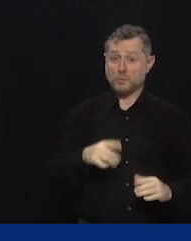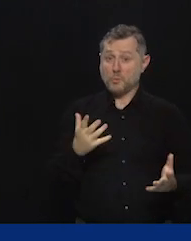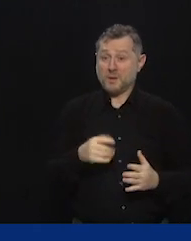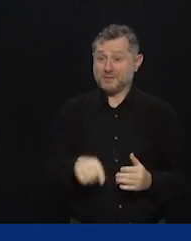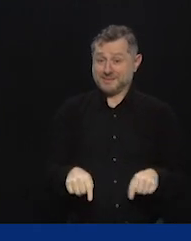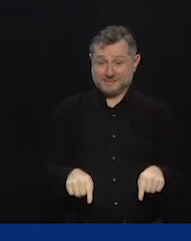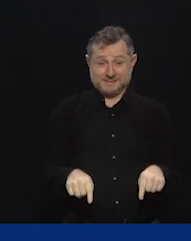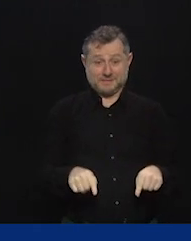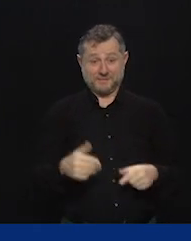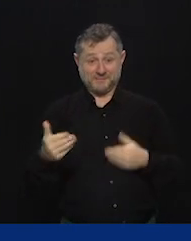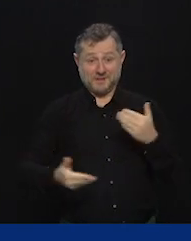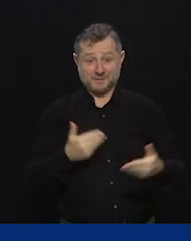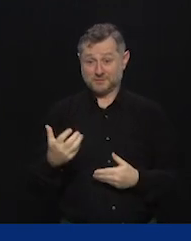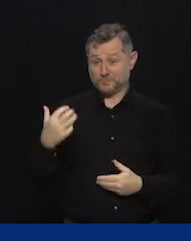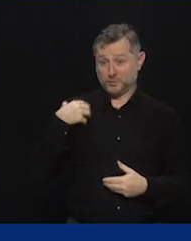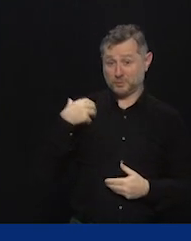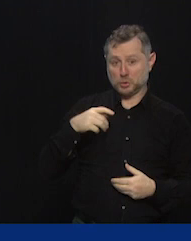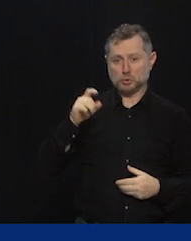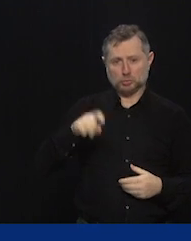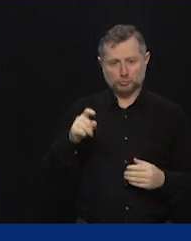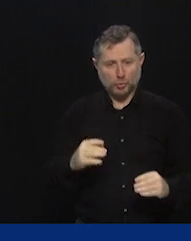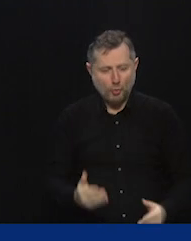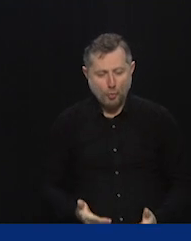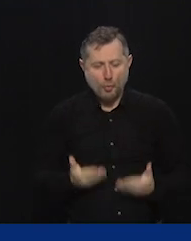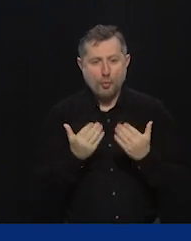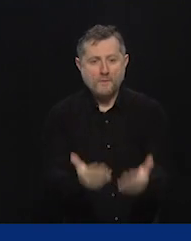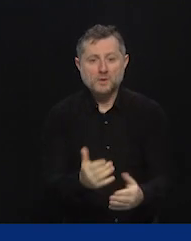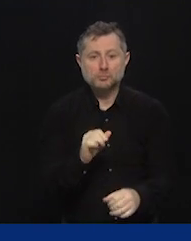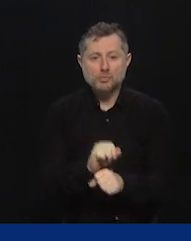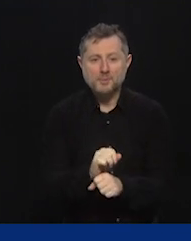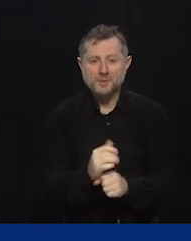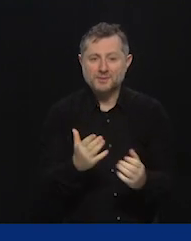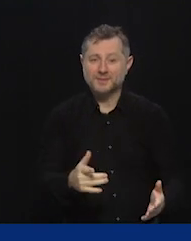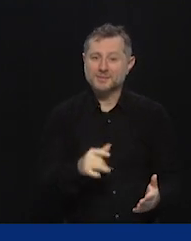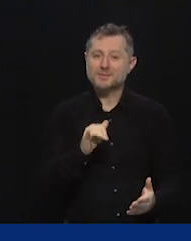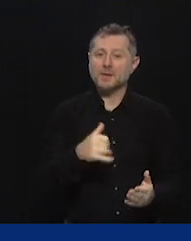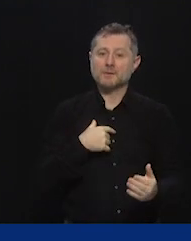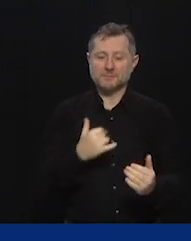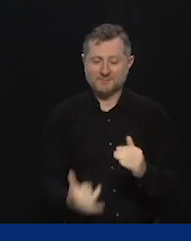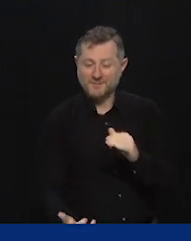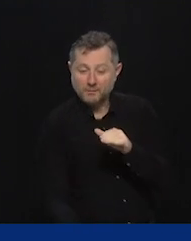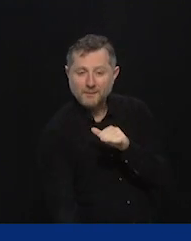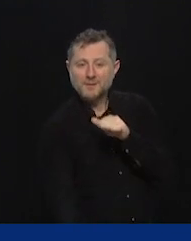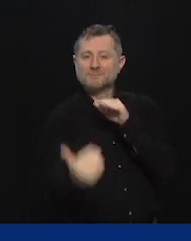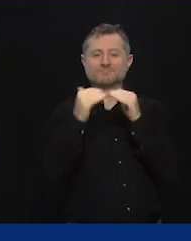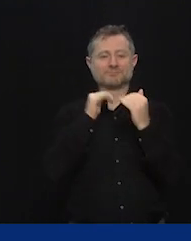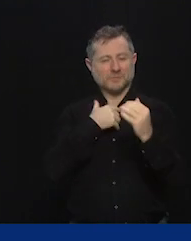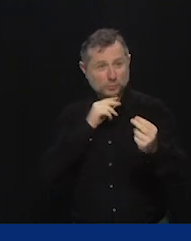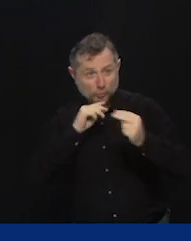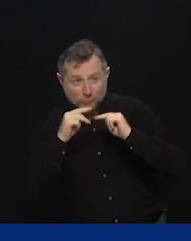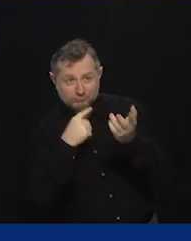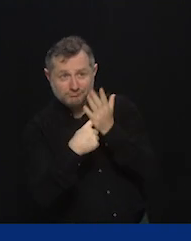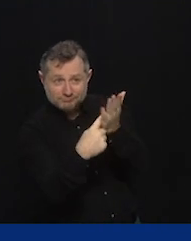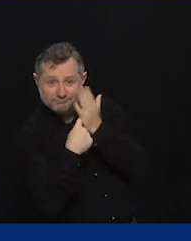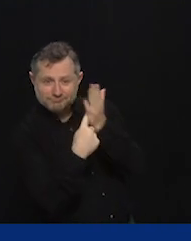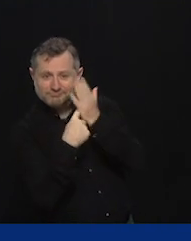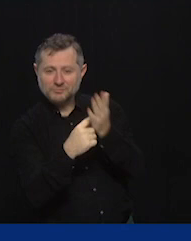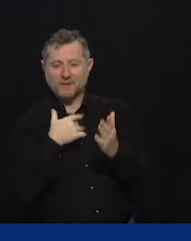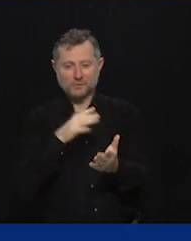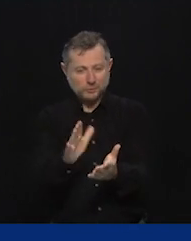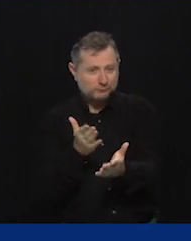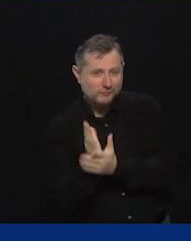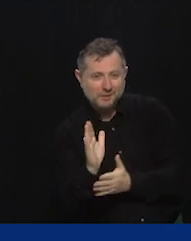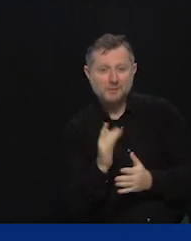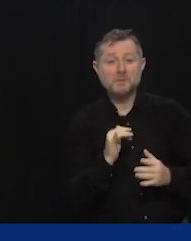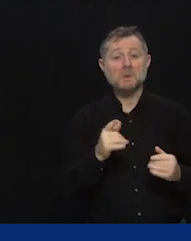now employees are in a far better position. They can negotiate. They need to have these rights. And so many people have fallen by the wayside in